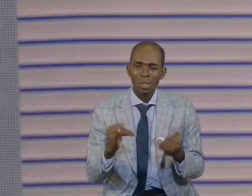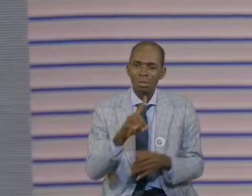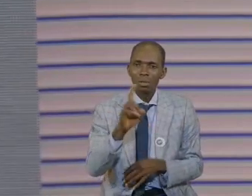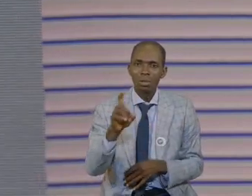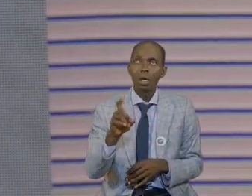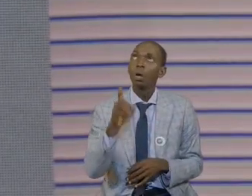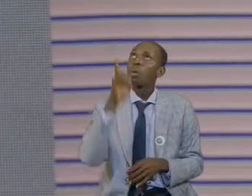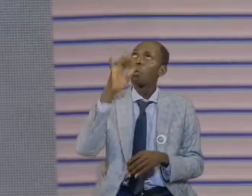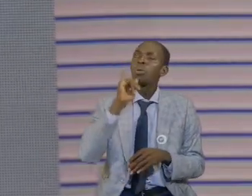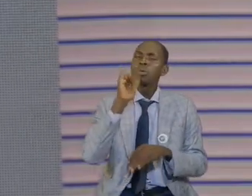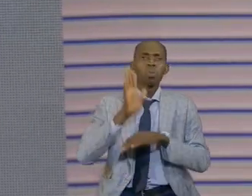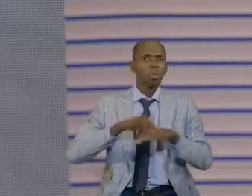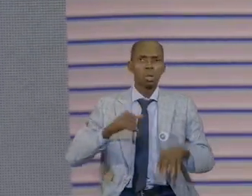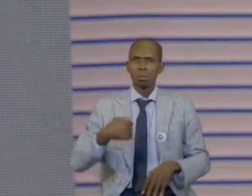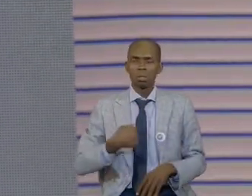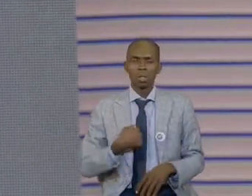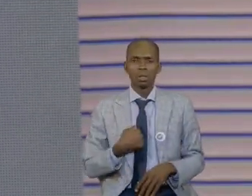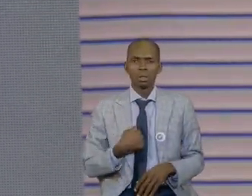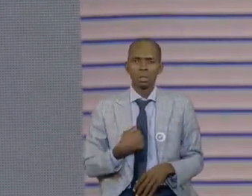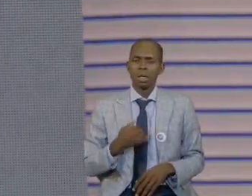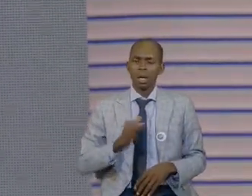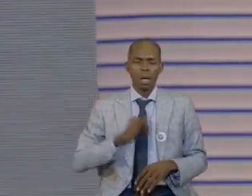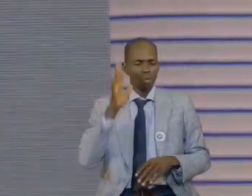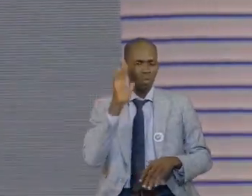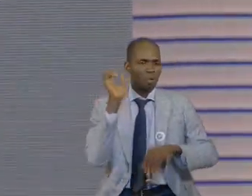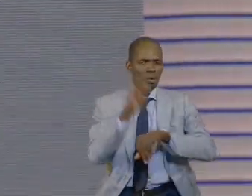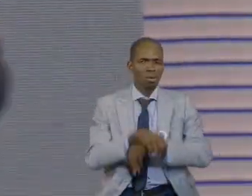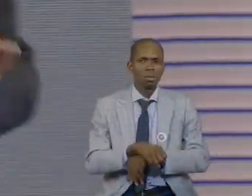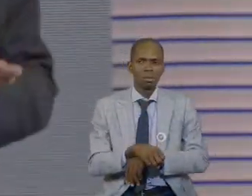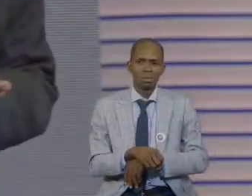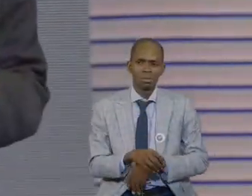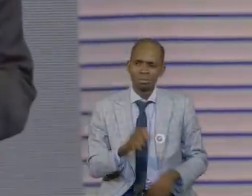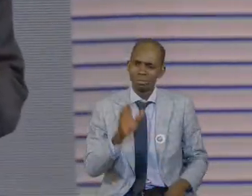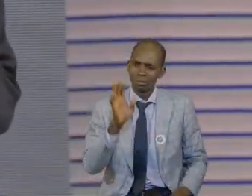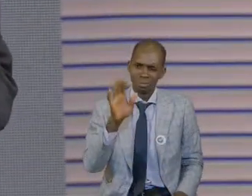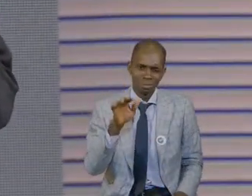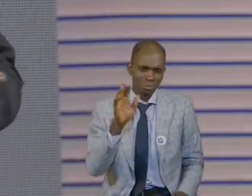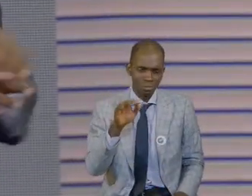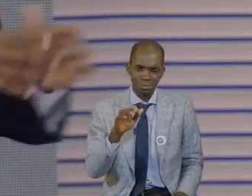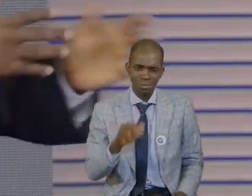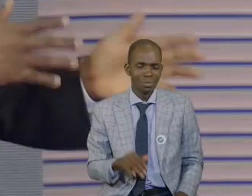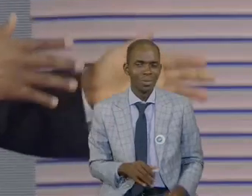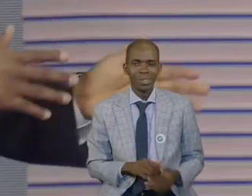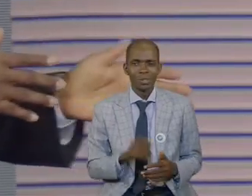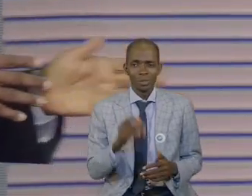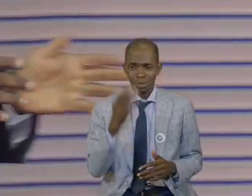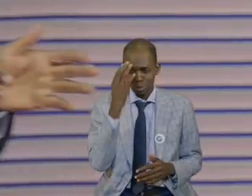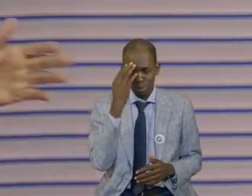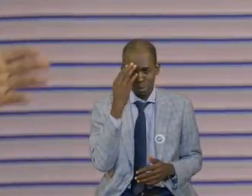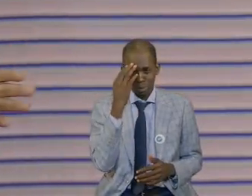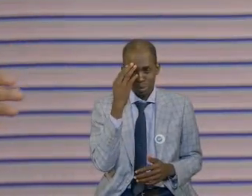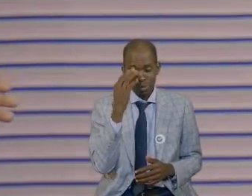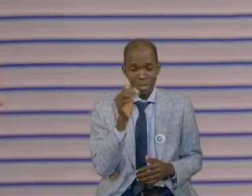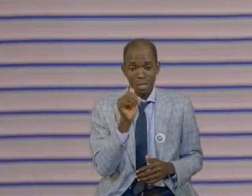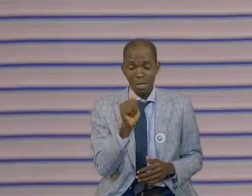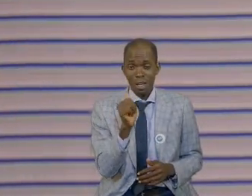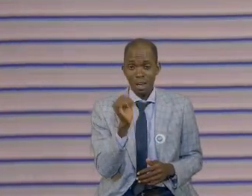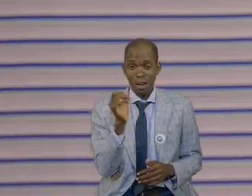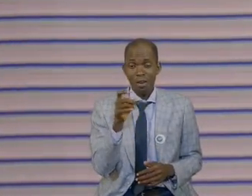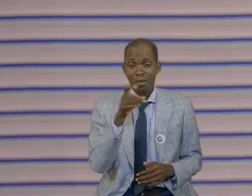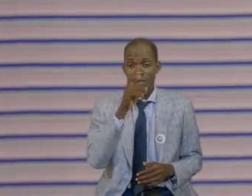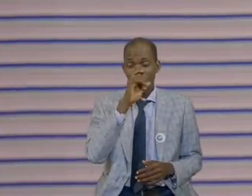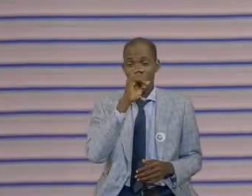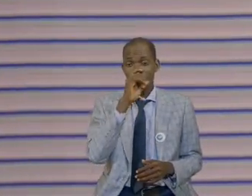calling me. I will overcome. They say, you know what? A fool at 40 is